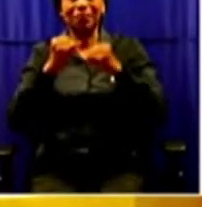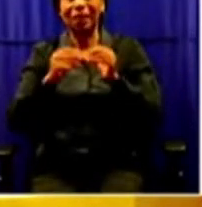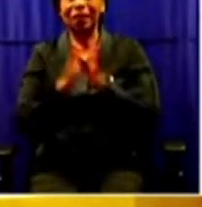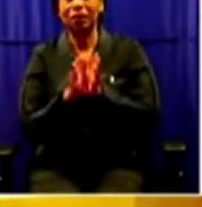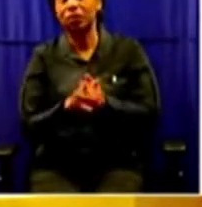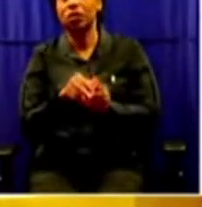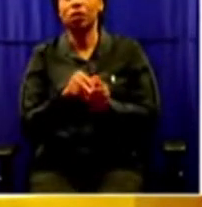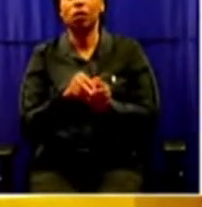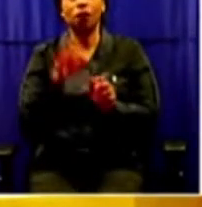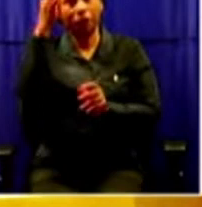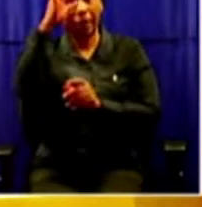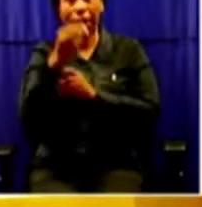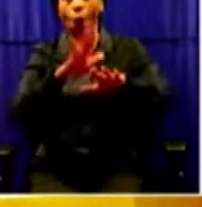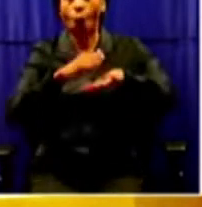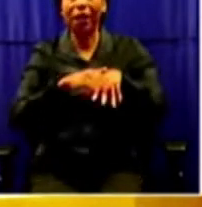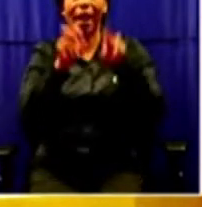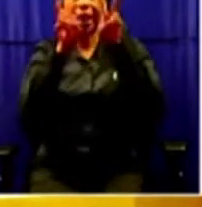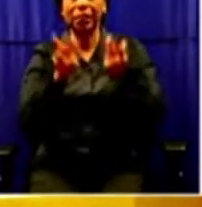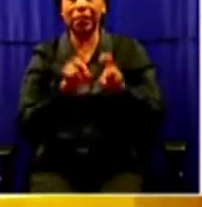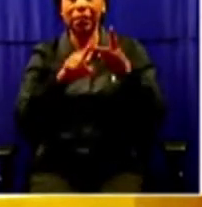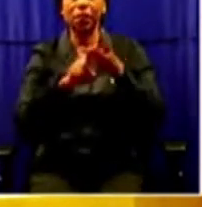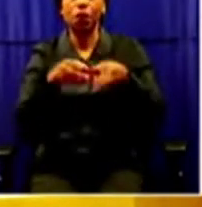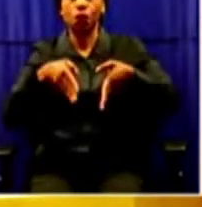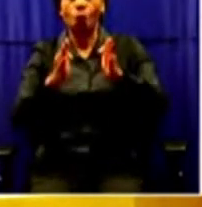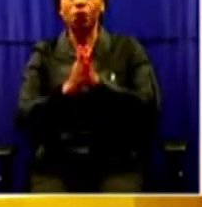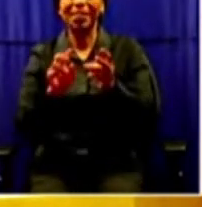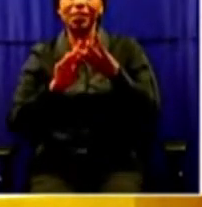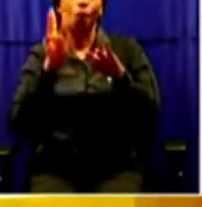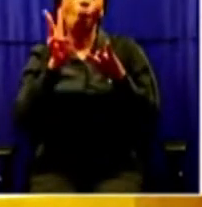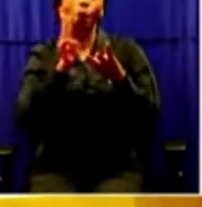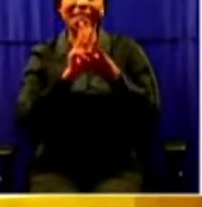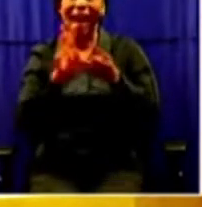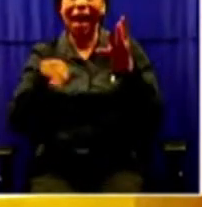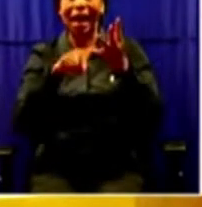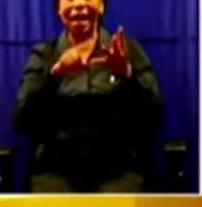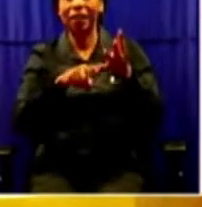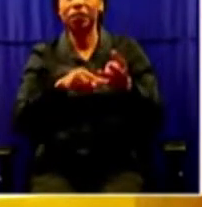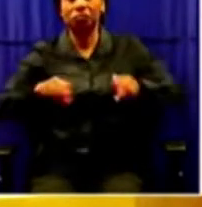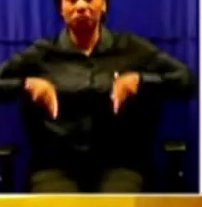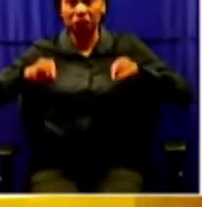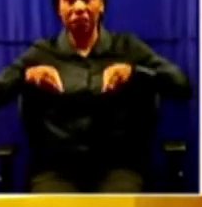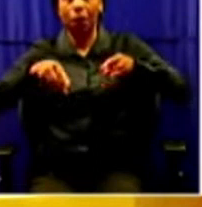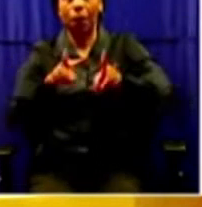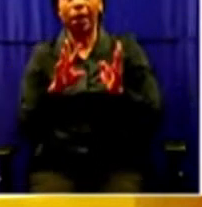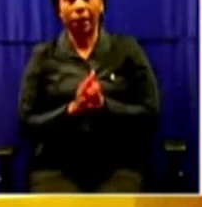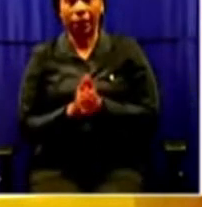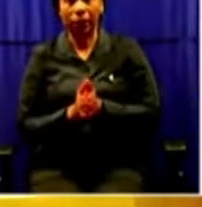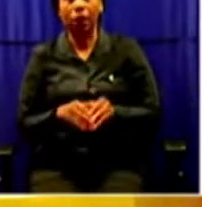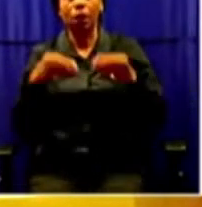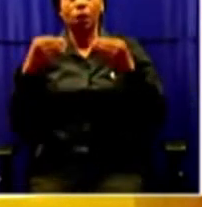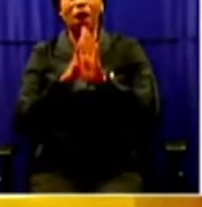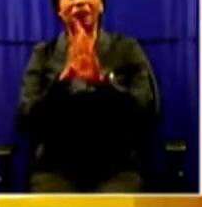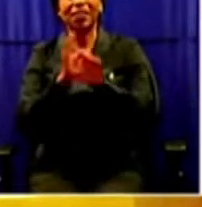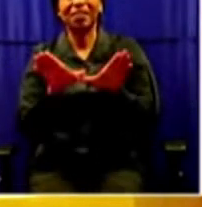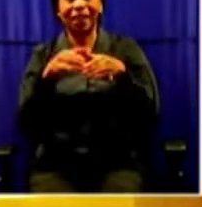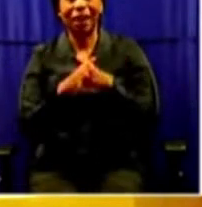railways. The only answer is to open up competition in all of these areas because the private sector can do it